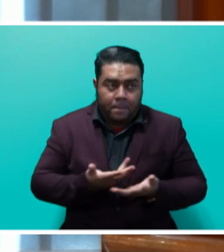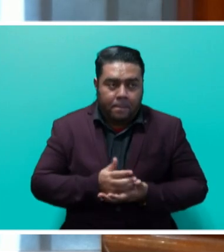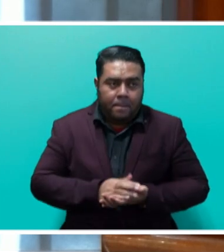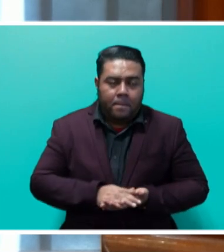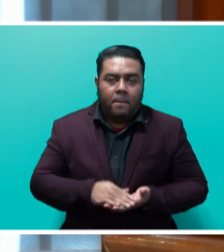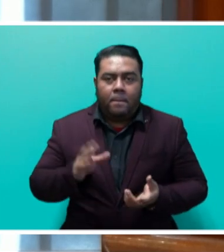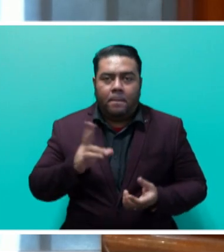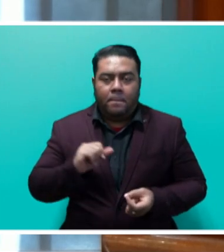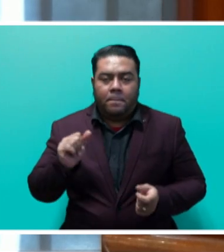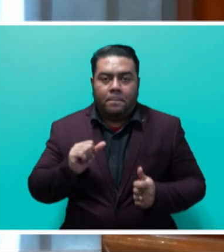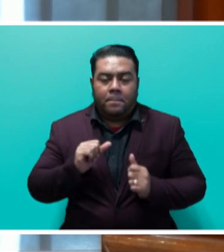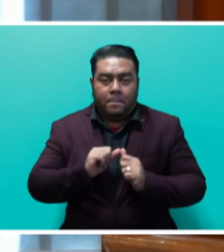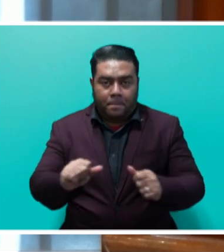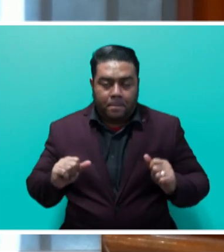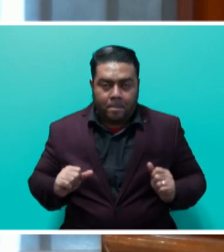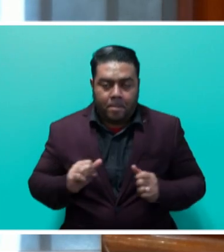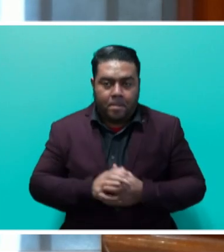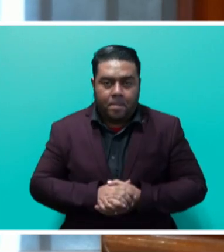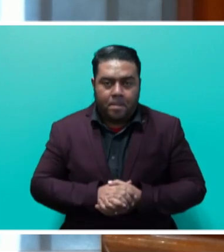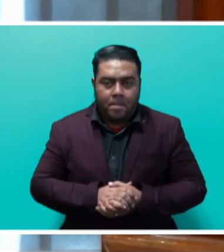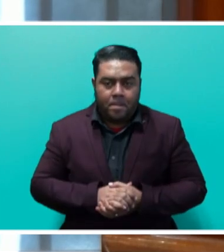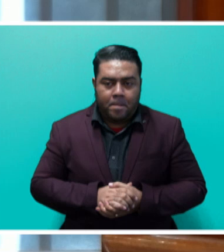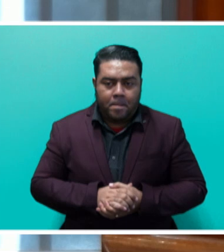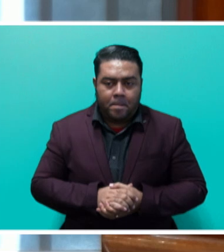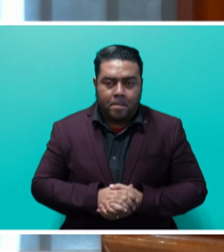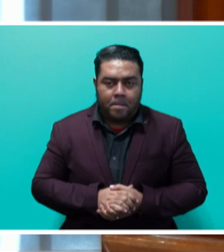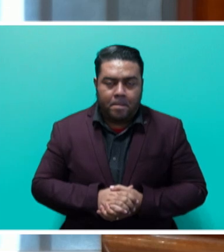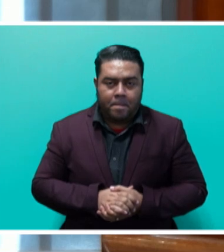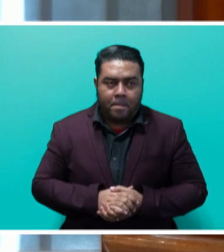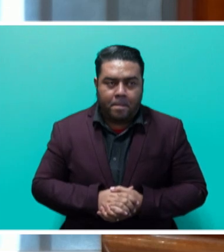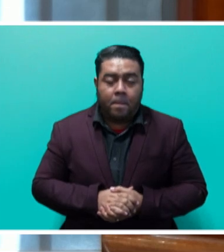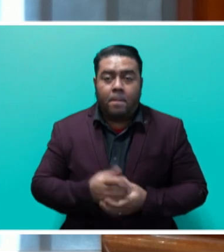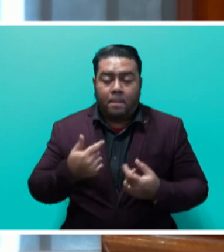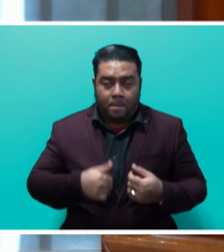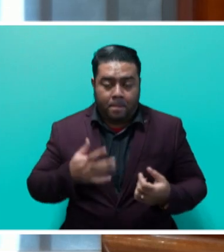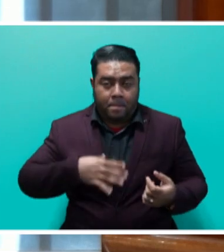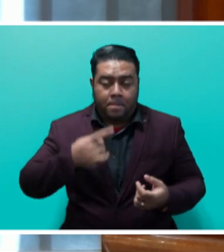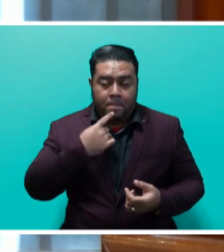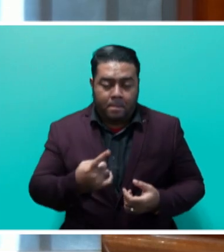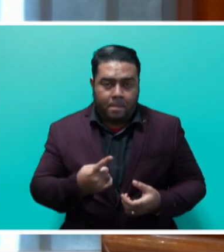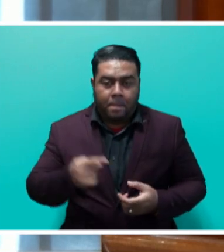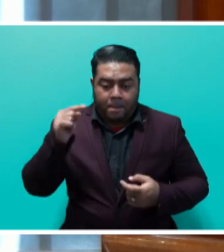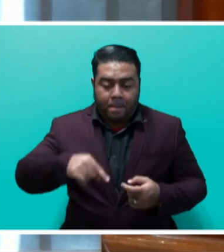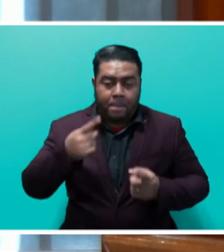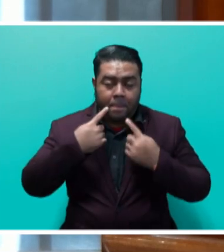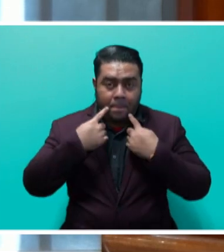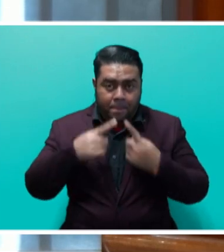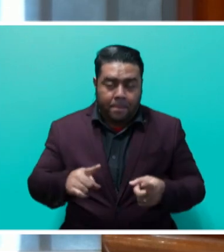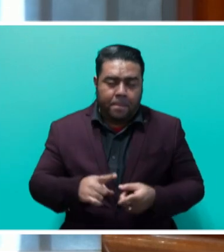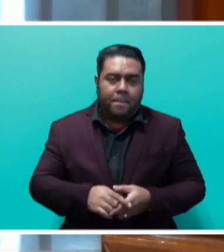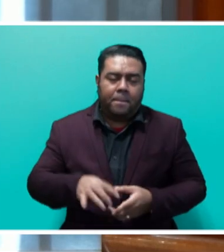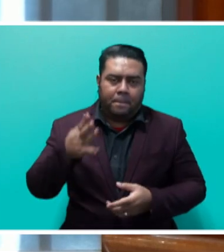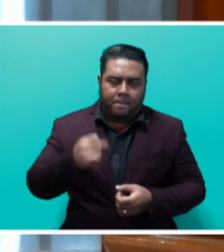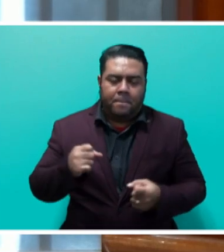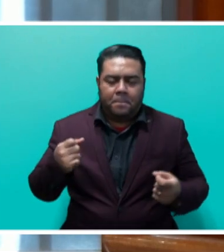of agricultural commodities. So I have to say that this announcement can potentially be a game